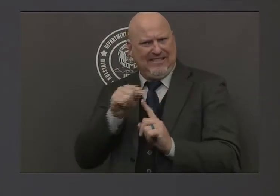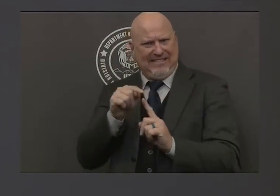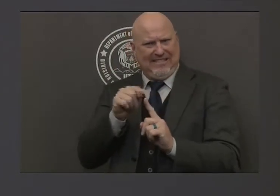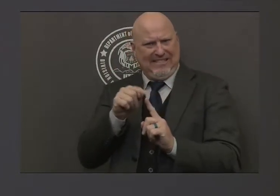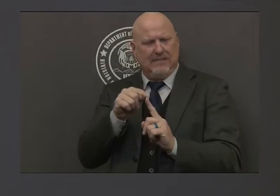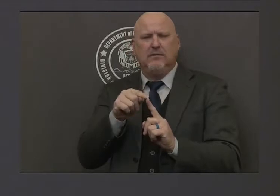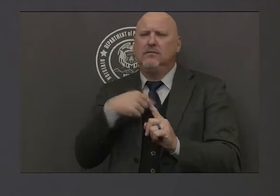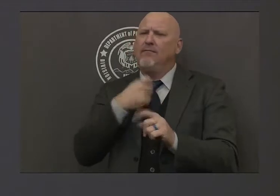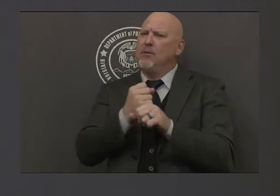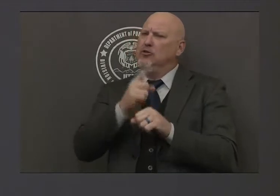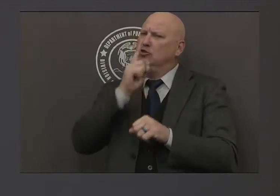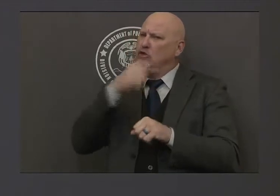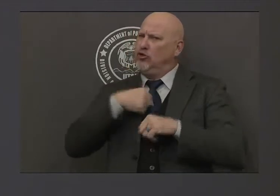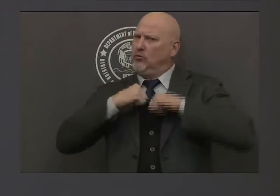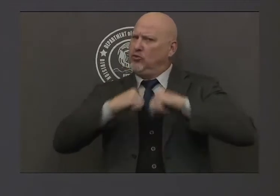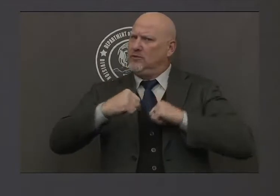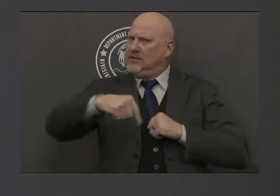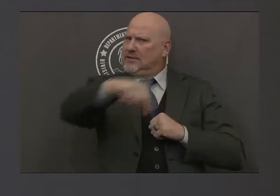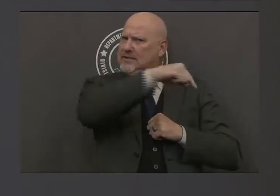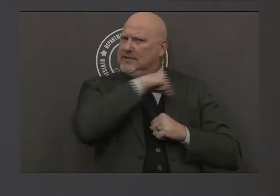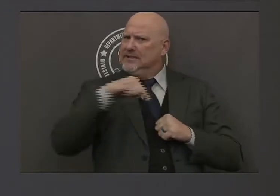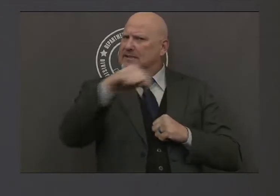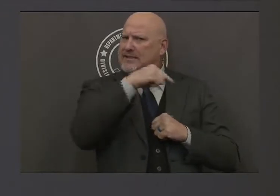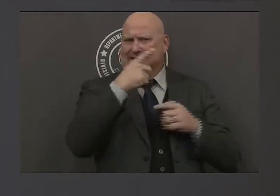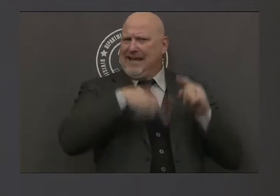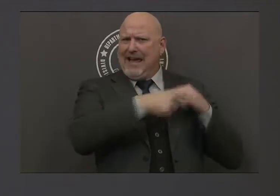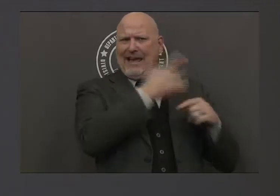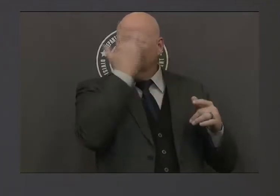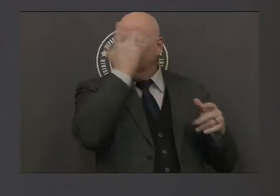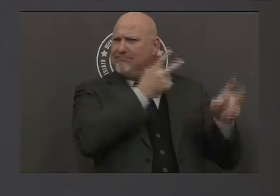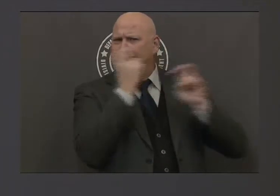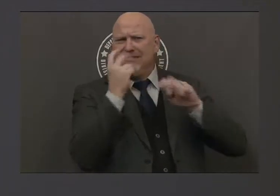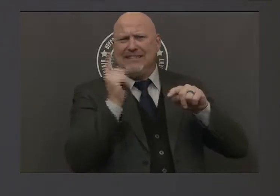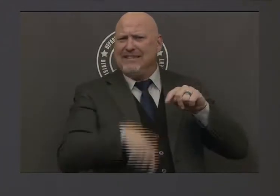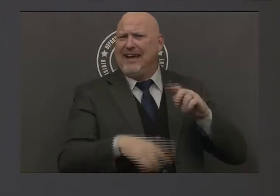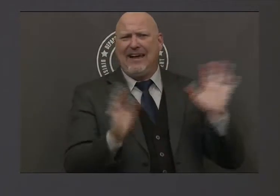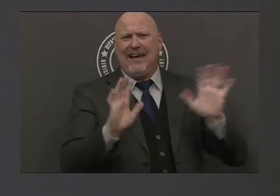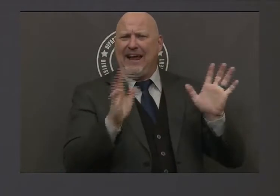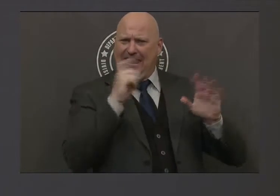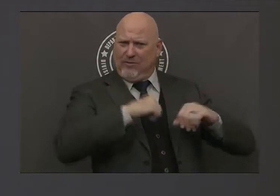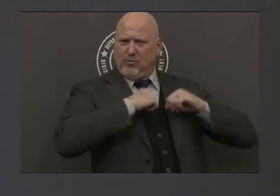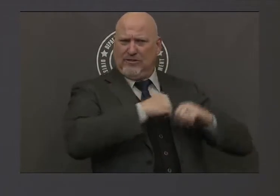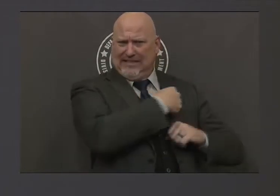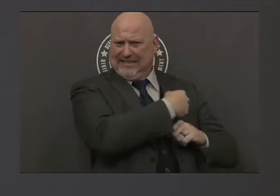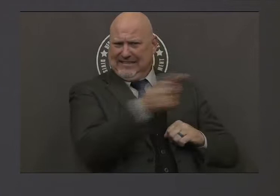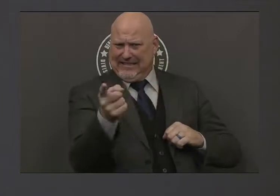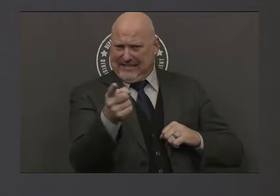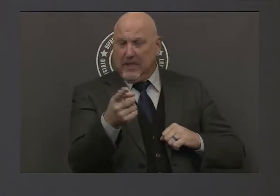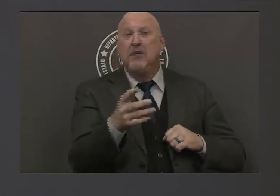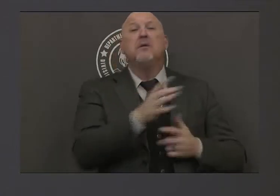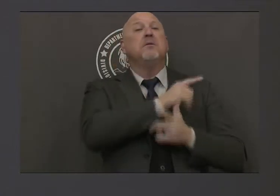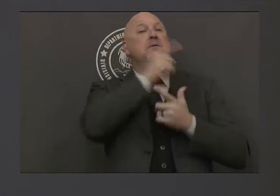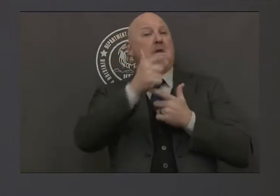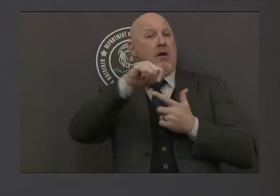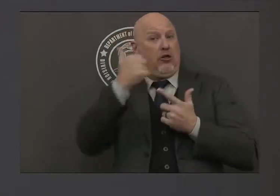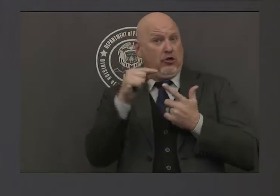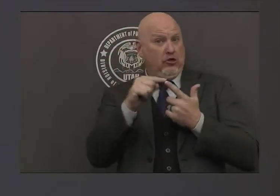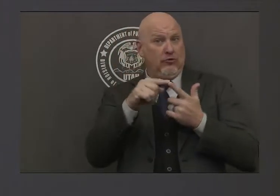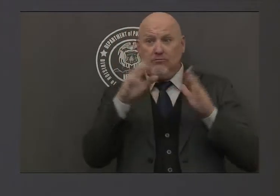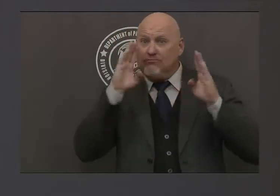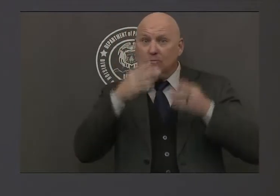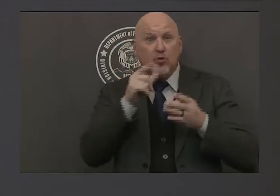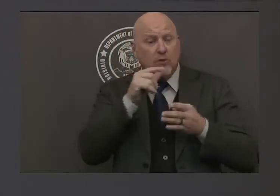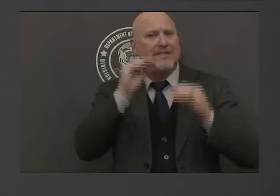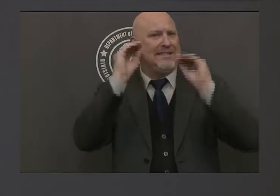coalition has recommended that we, in fact, include in that group our teachers and our educators. That means principals,